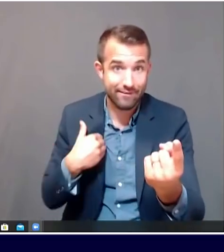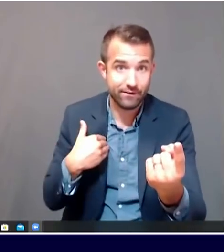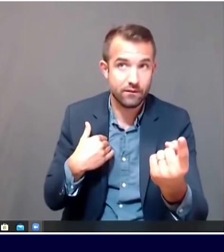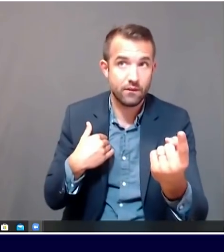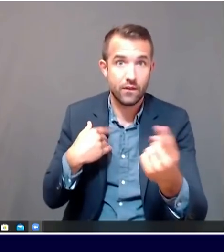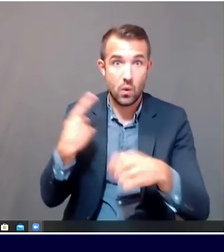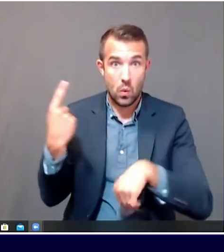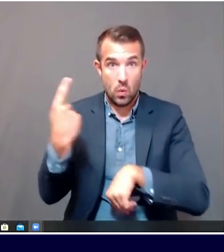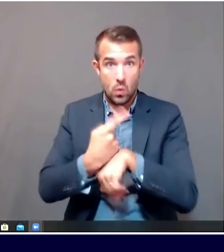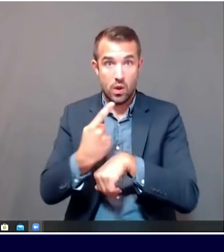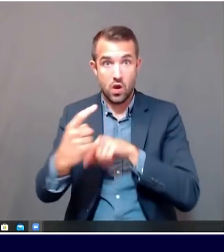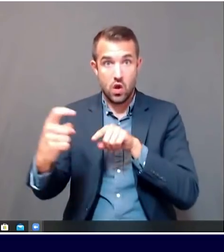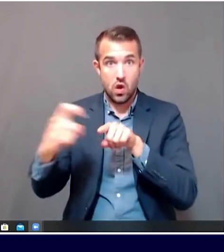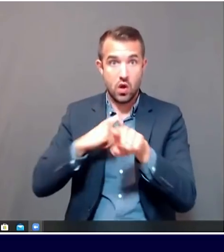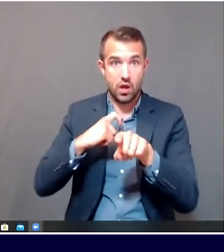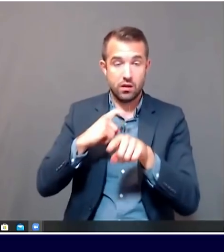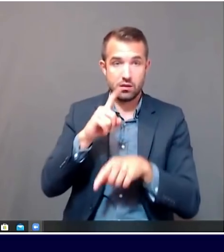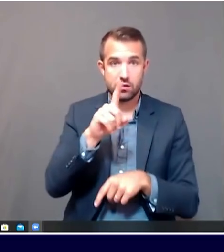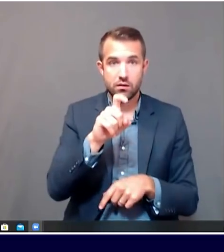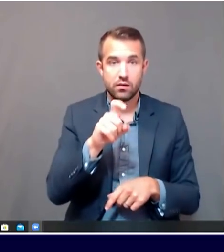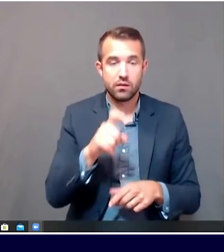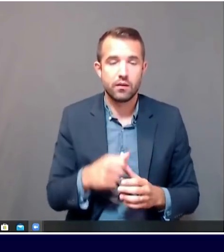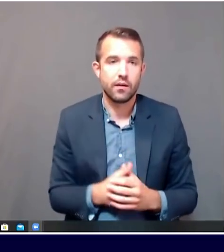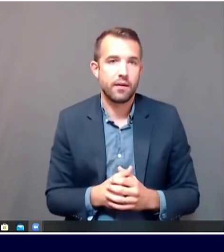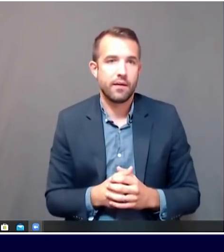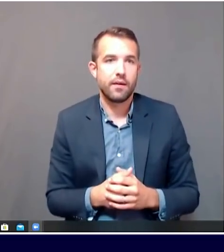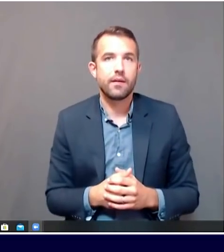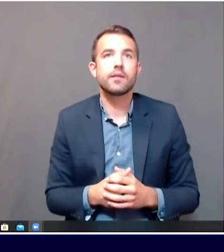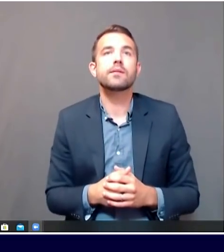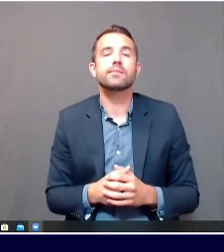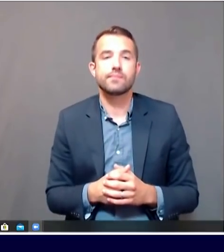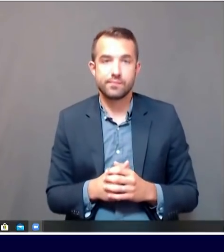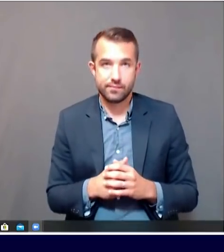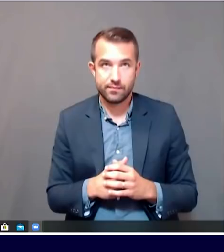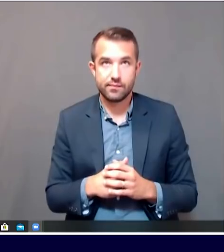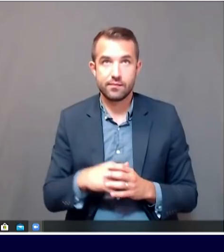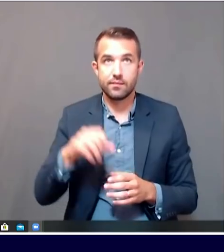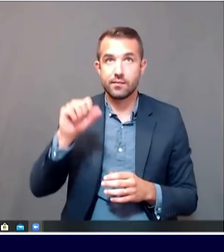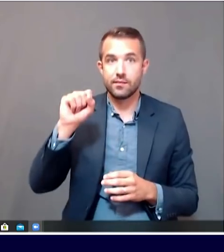That's for the case investigators. The contact tracers are